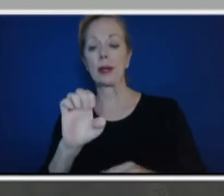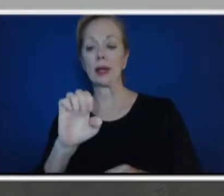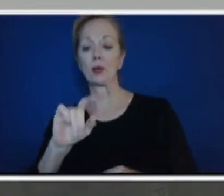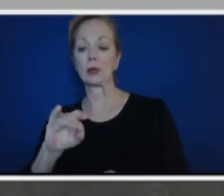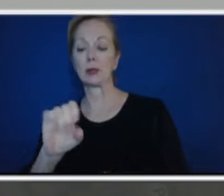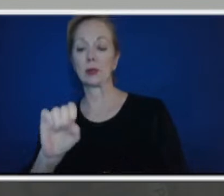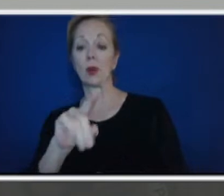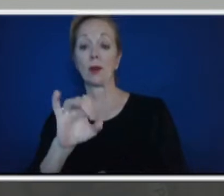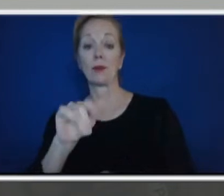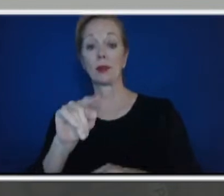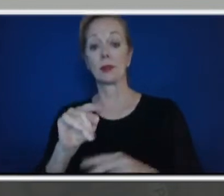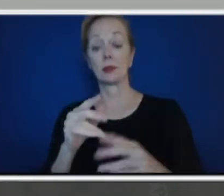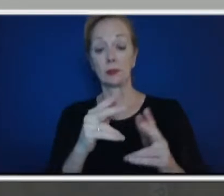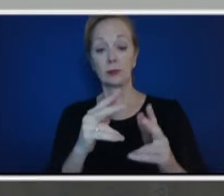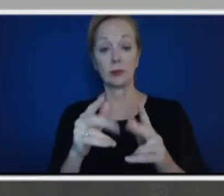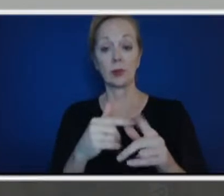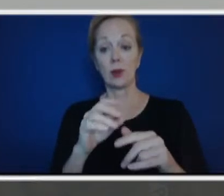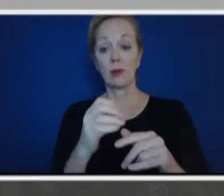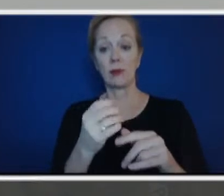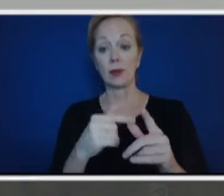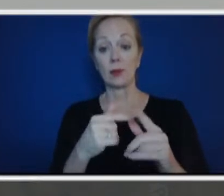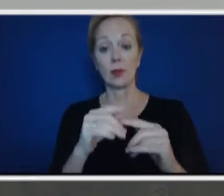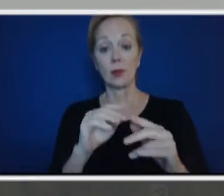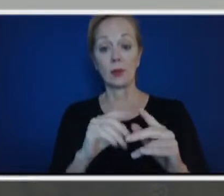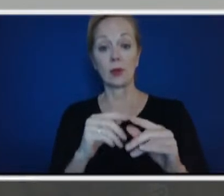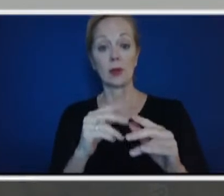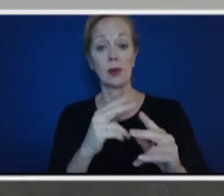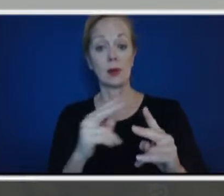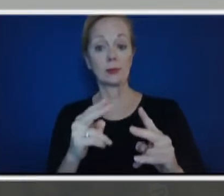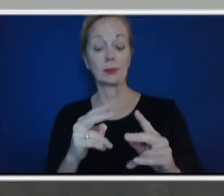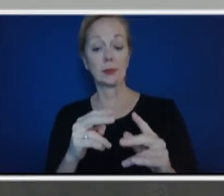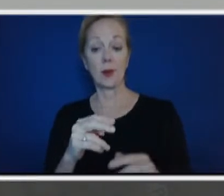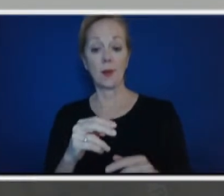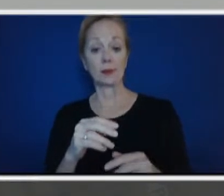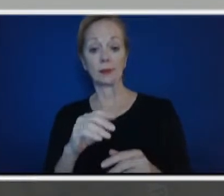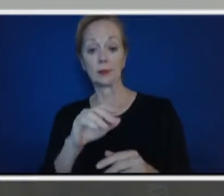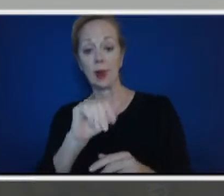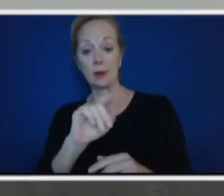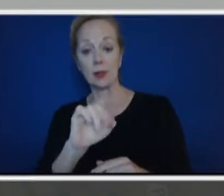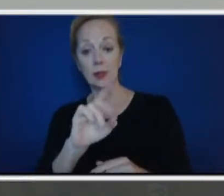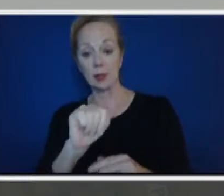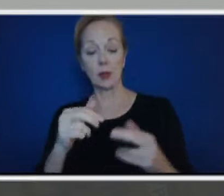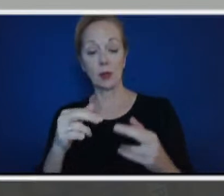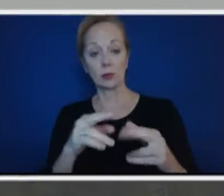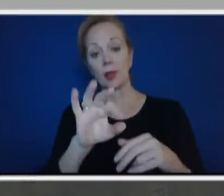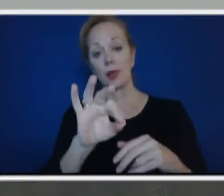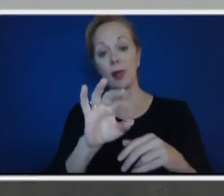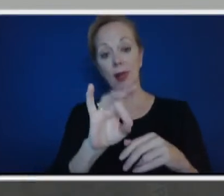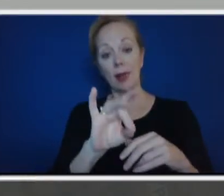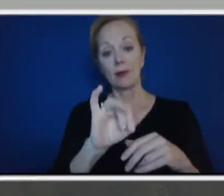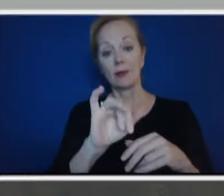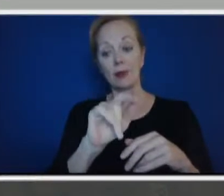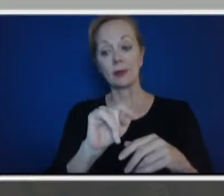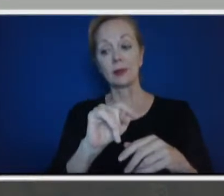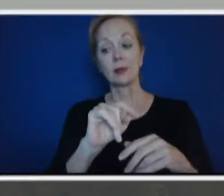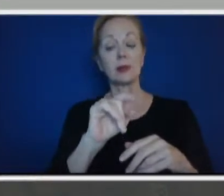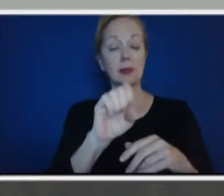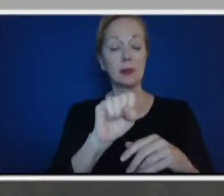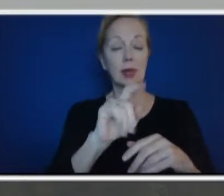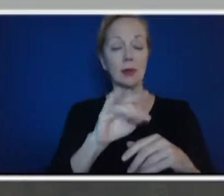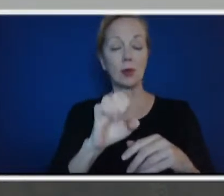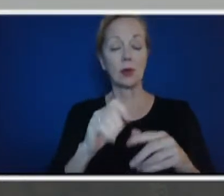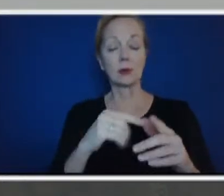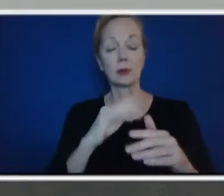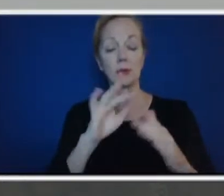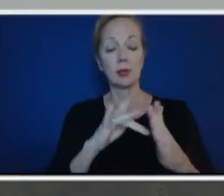storage. Does provide a 12-foot multi-use path, an 8-foot planting strip on Alexandriana Road, and then an 8-foot planting strip and 8-foot sidewalk on North Lake Center